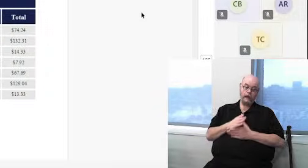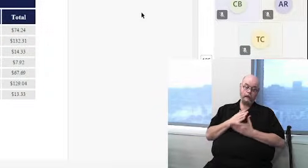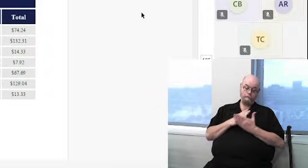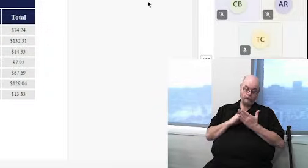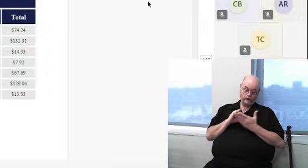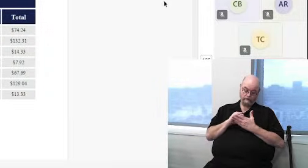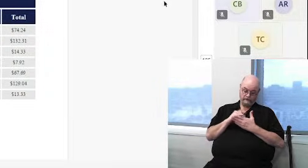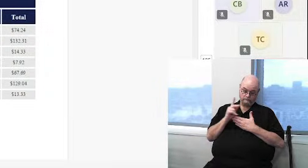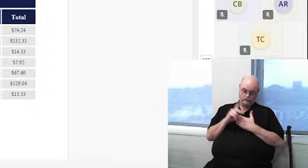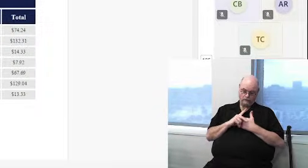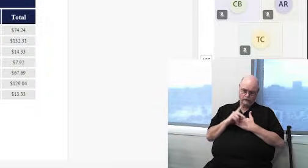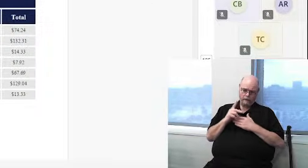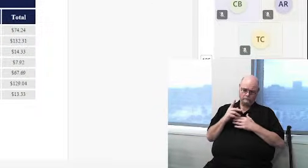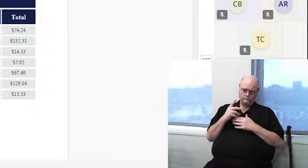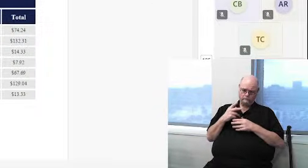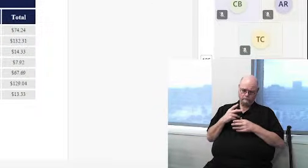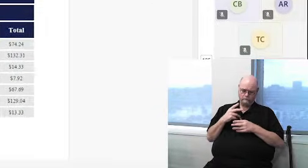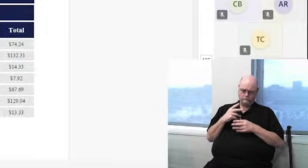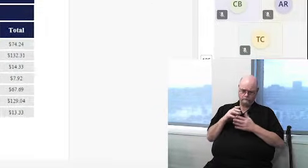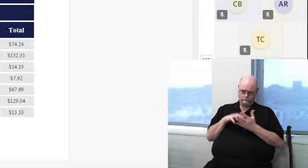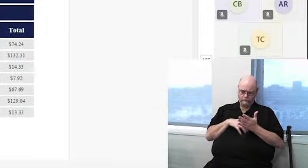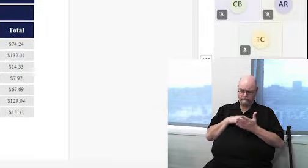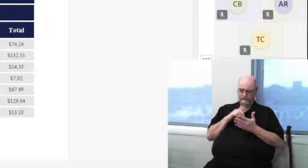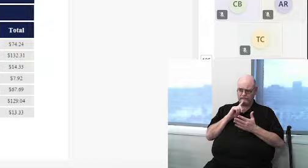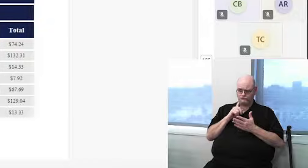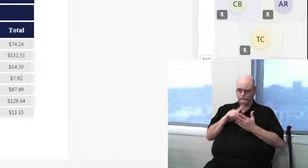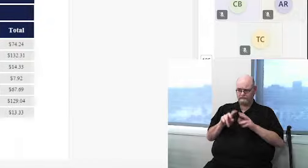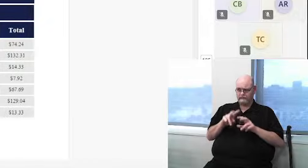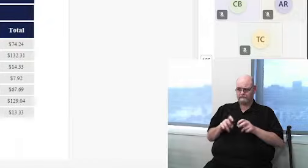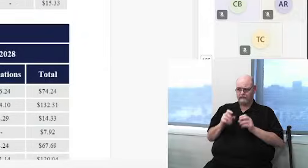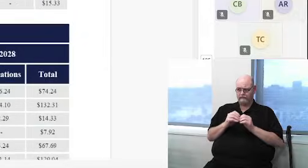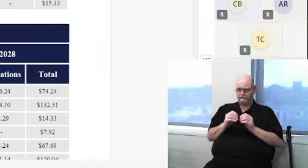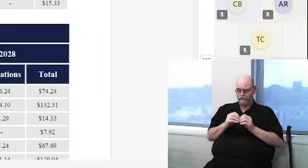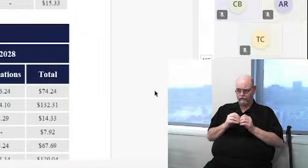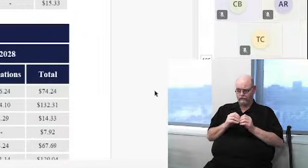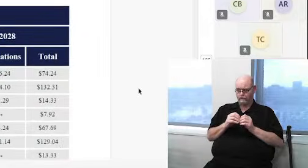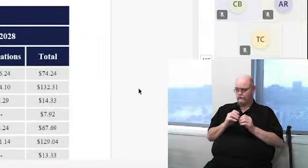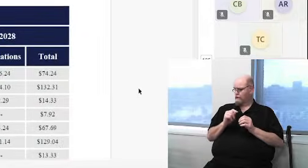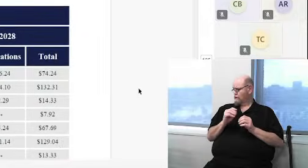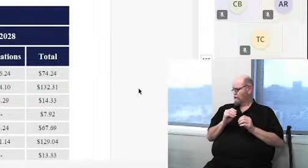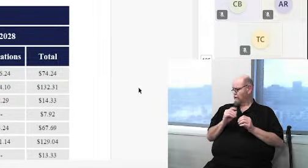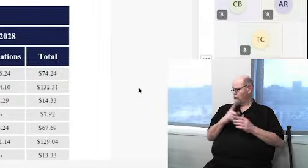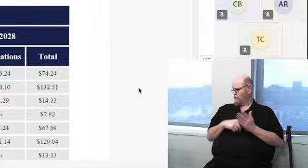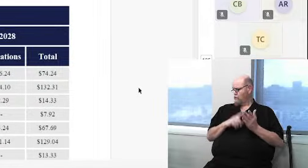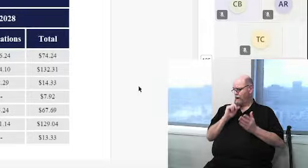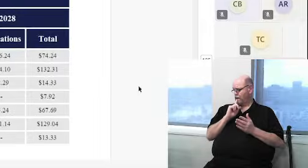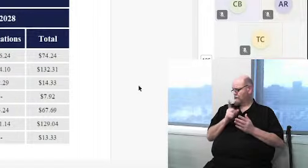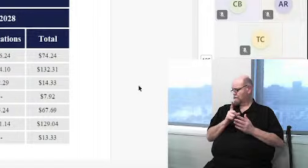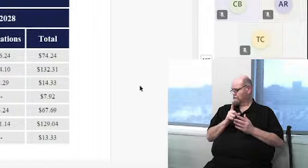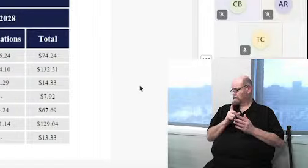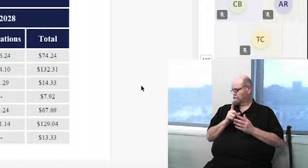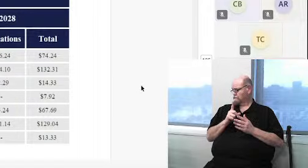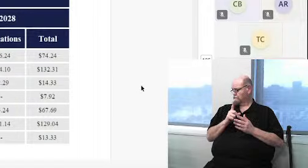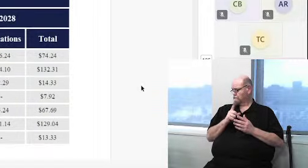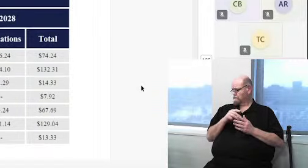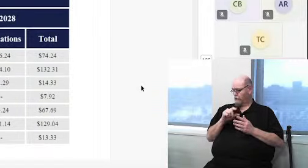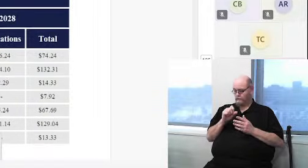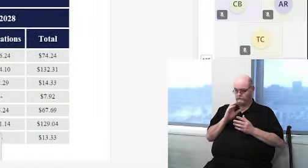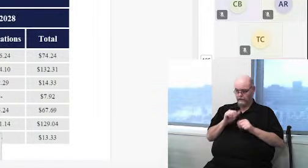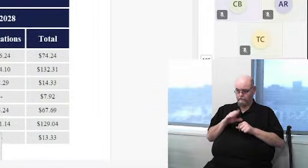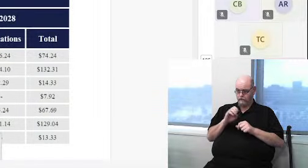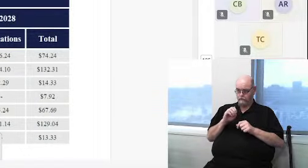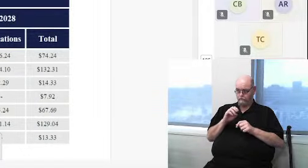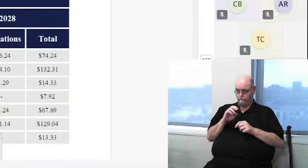And in fact, part of this particular program brief is to assess the distribution system further to figure out what poles to repair or replace,